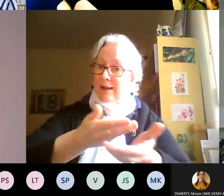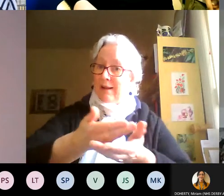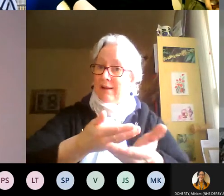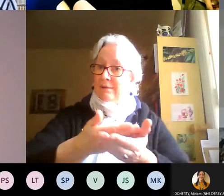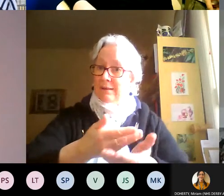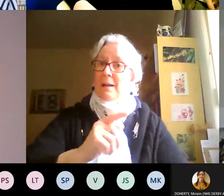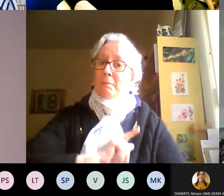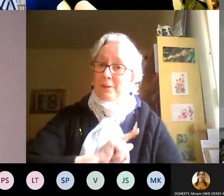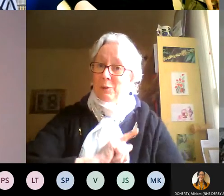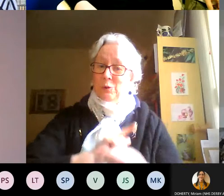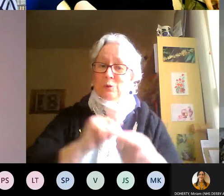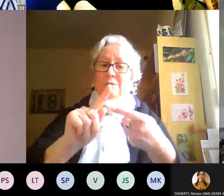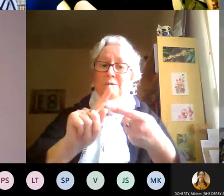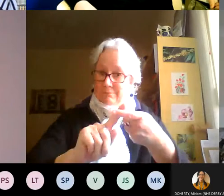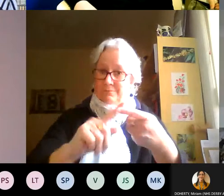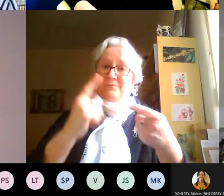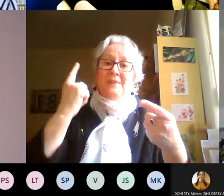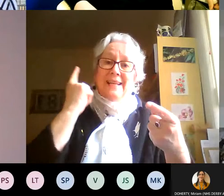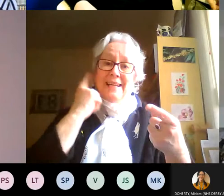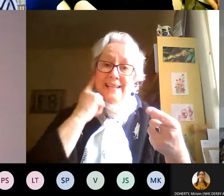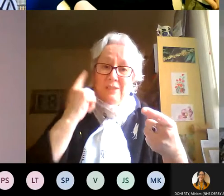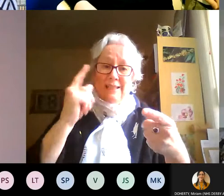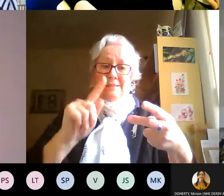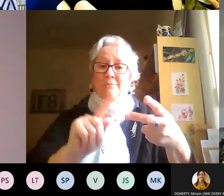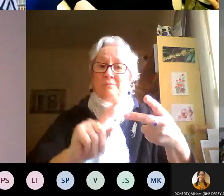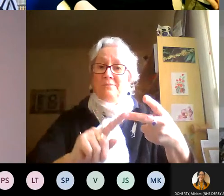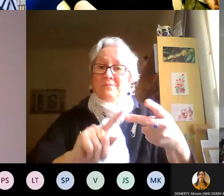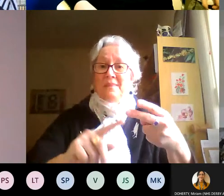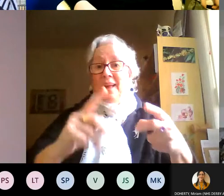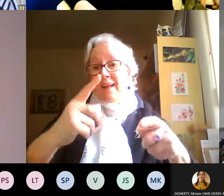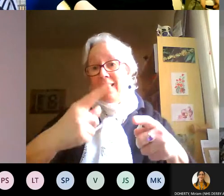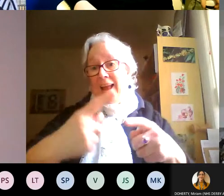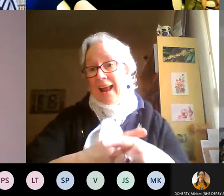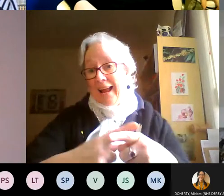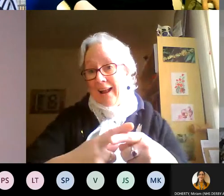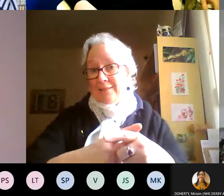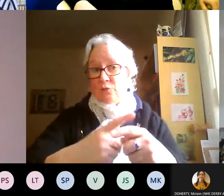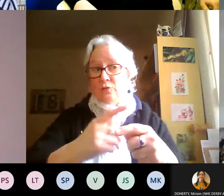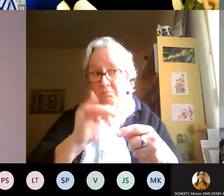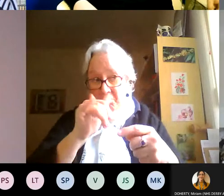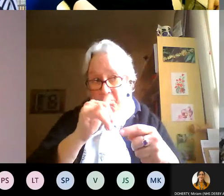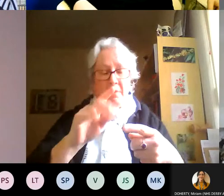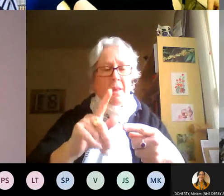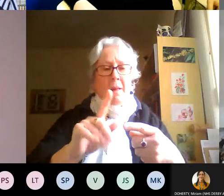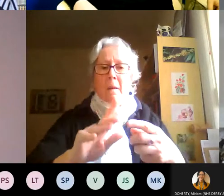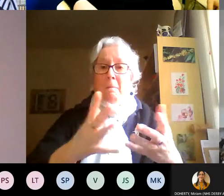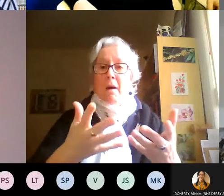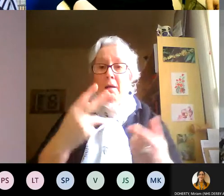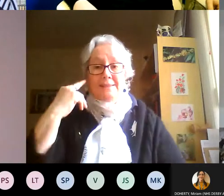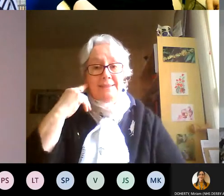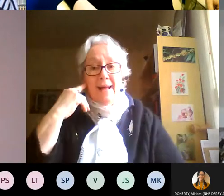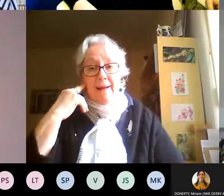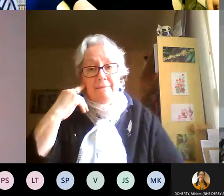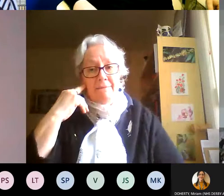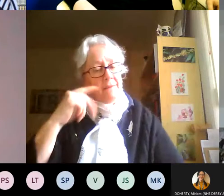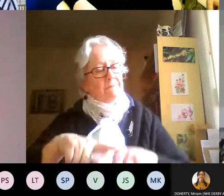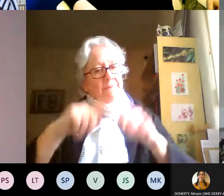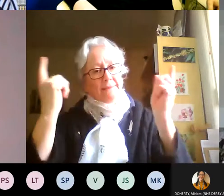is great. It seems accessible, but it's hearing based and obviously English